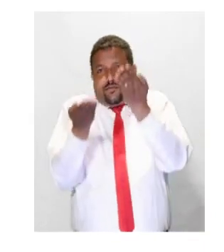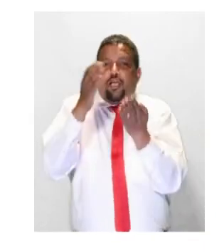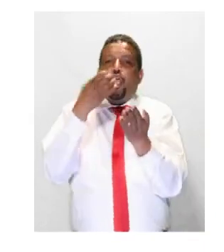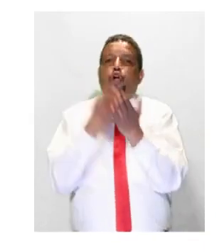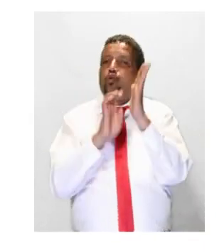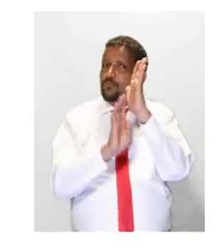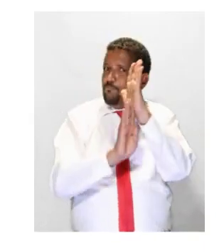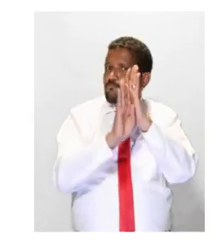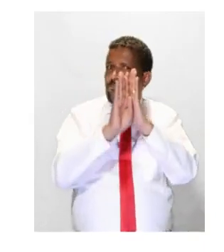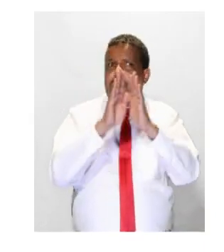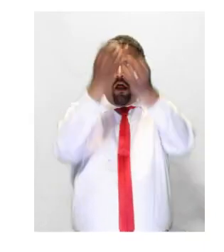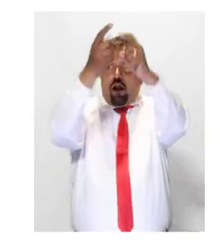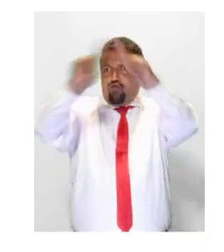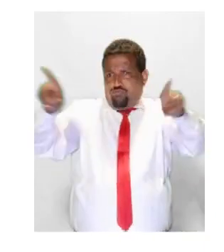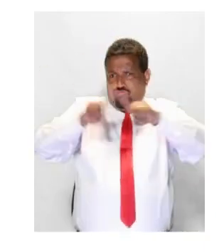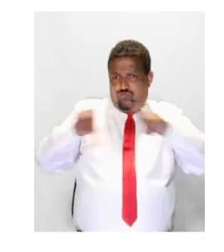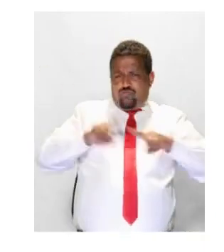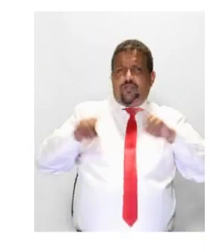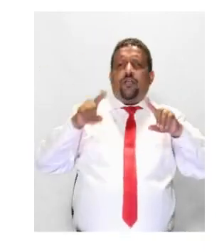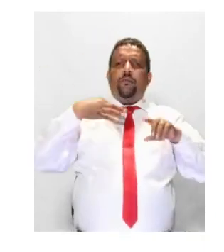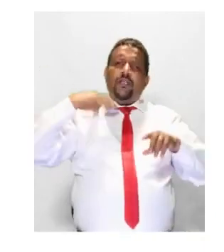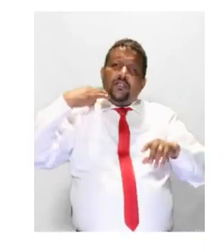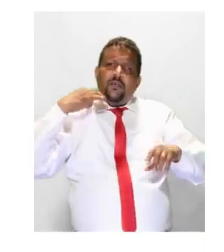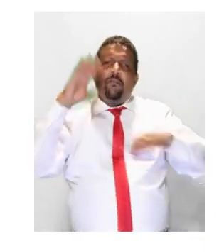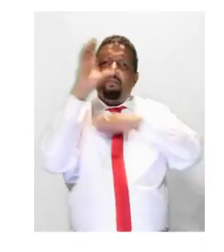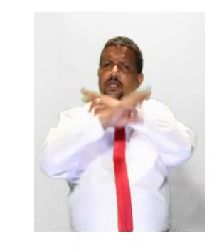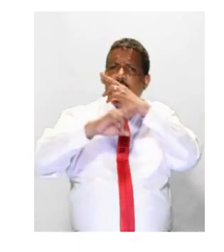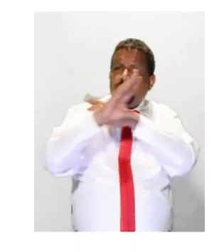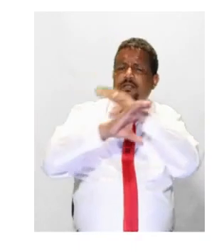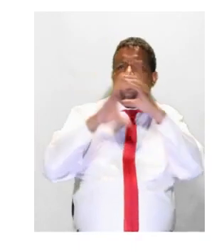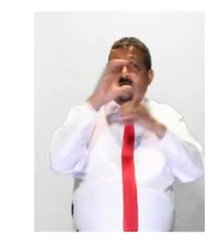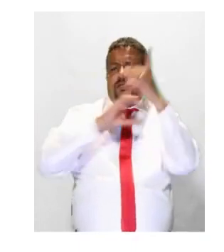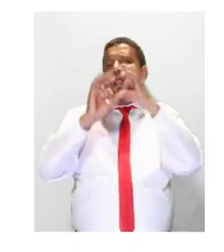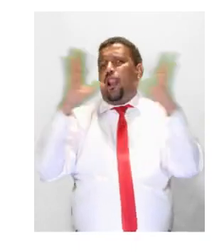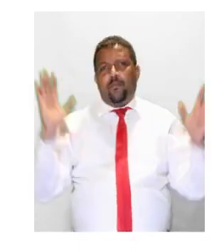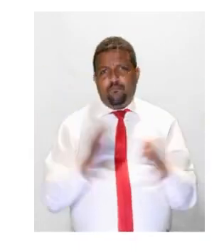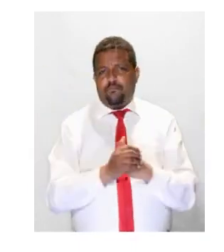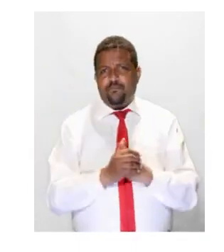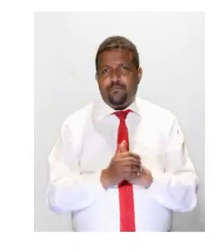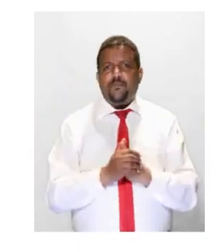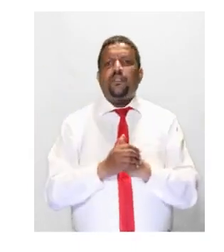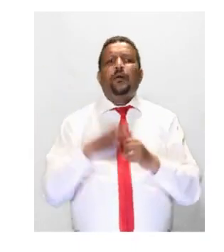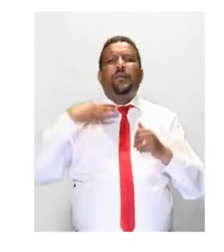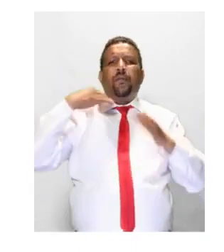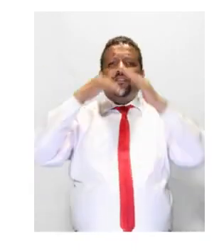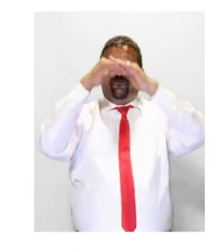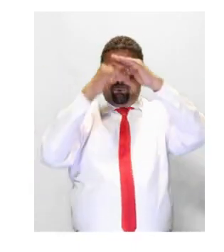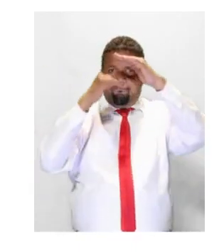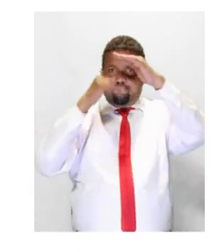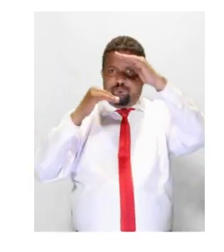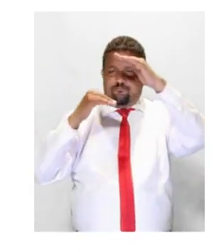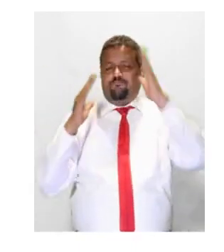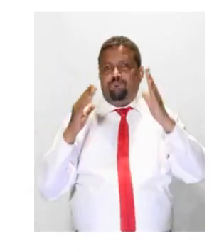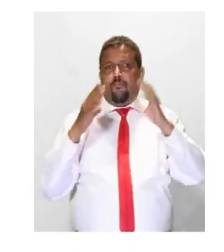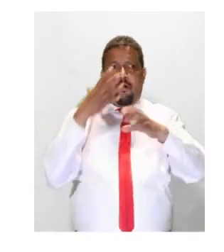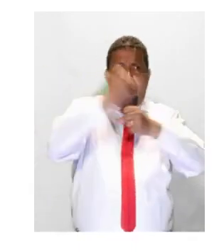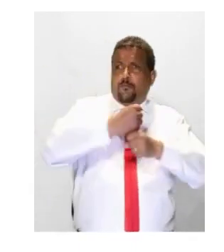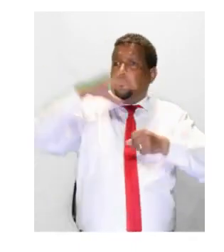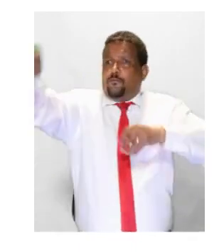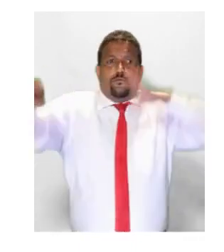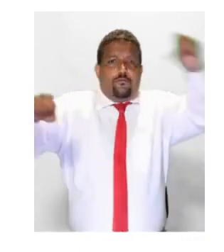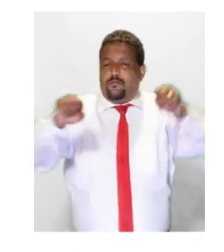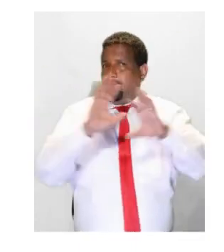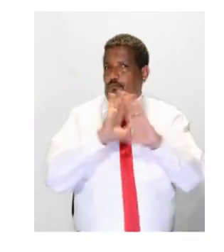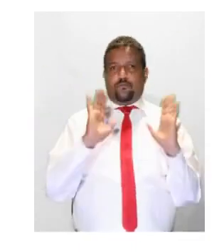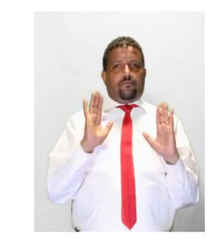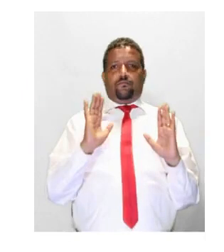there is no disparity among regions and individuals. There is elimination of private monopolies. The capitalist economic